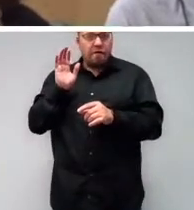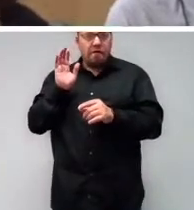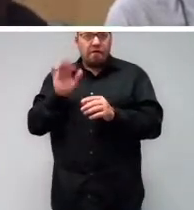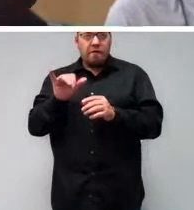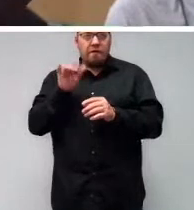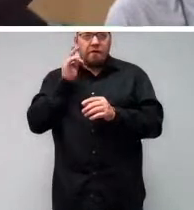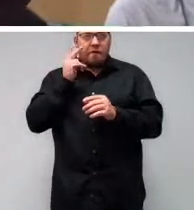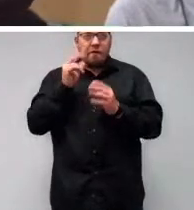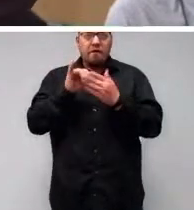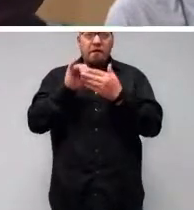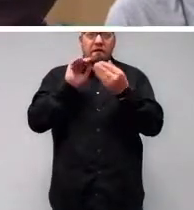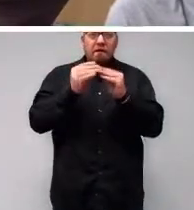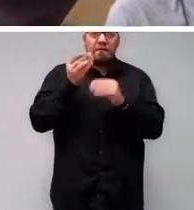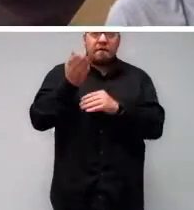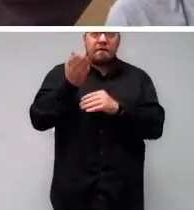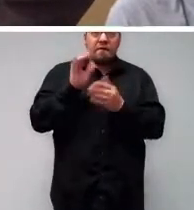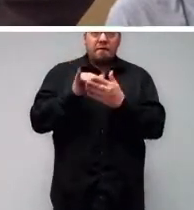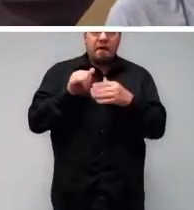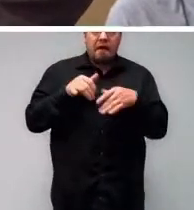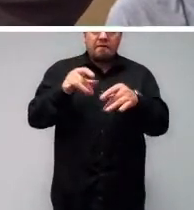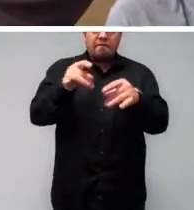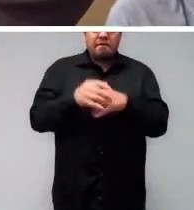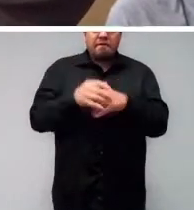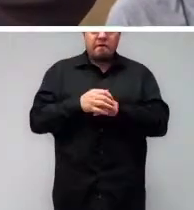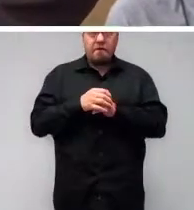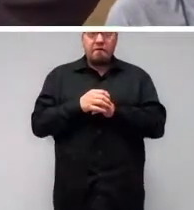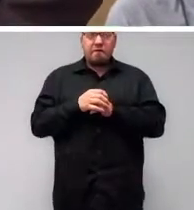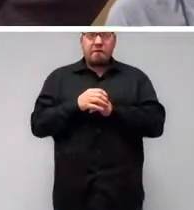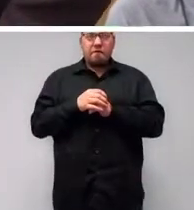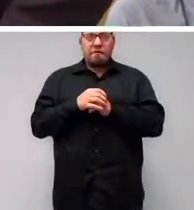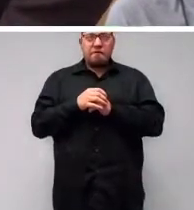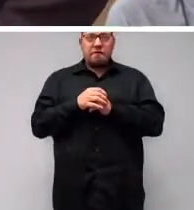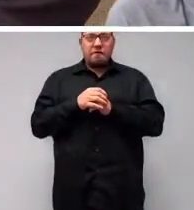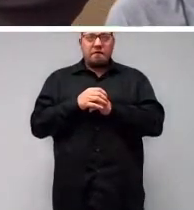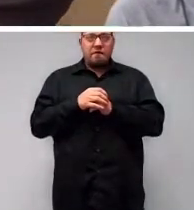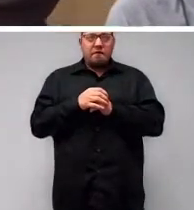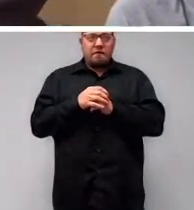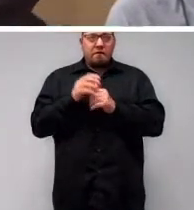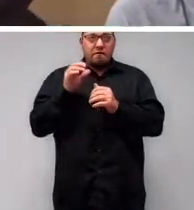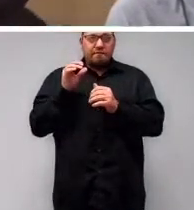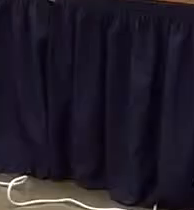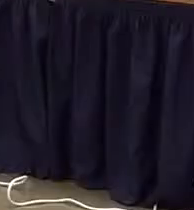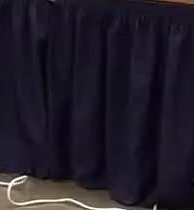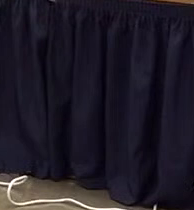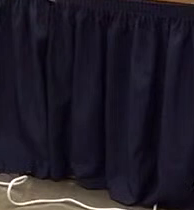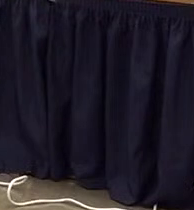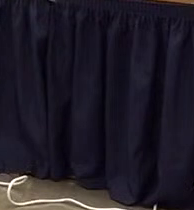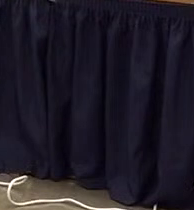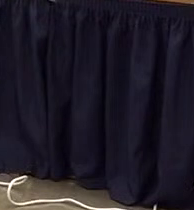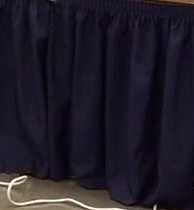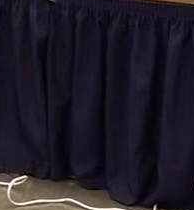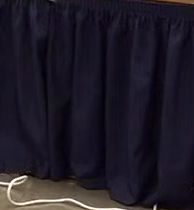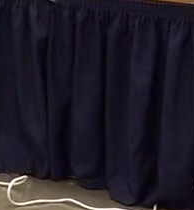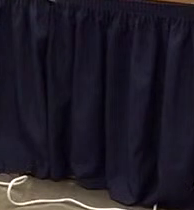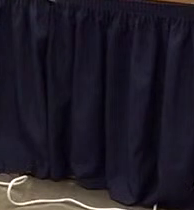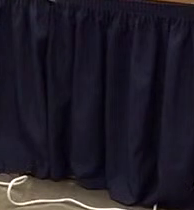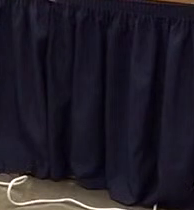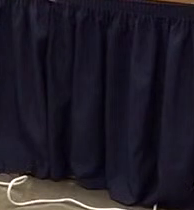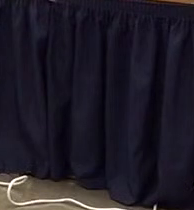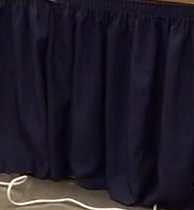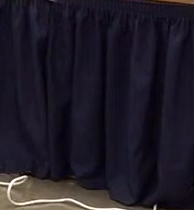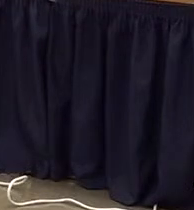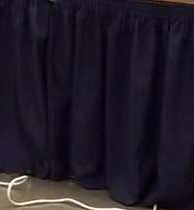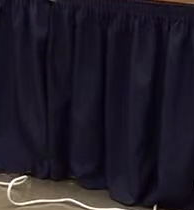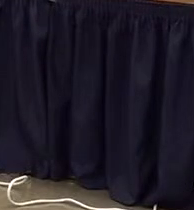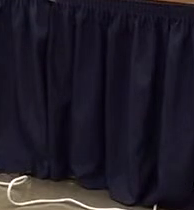your packet. There's hundreds of pages of exhibits, and I have a binder of